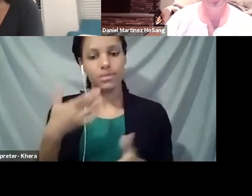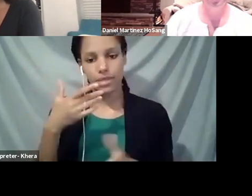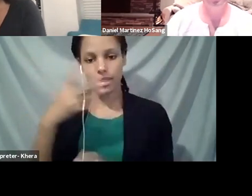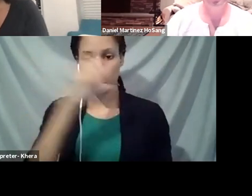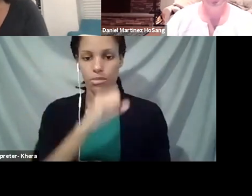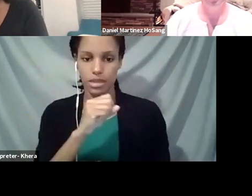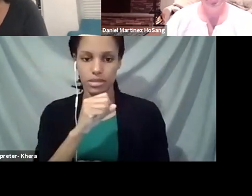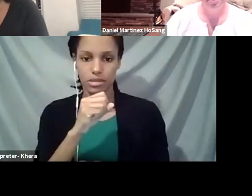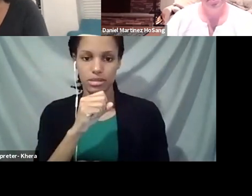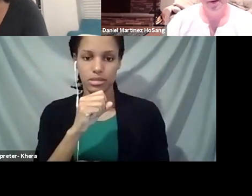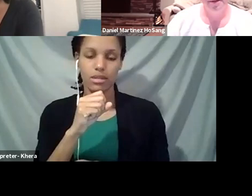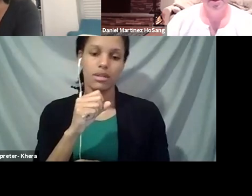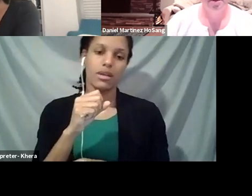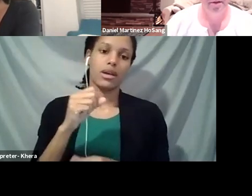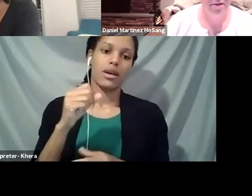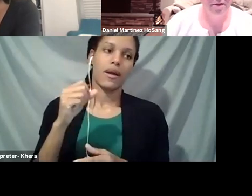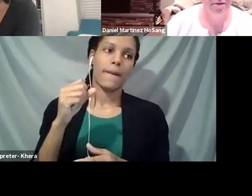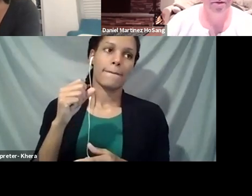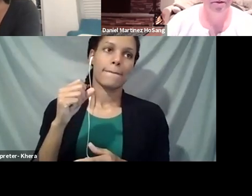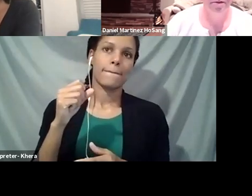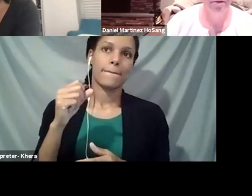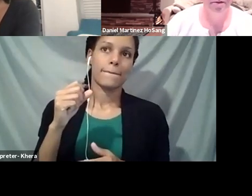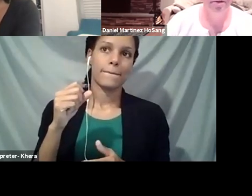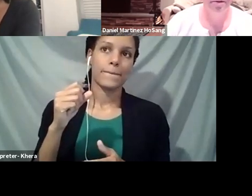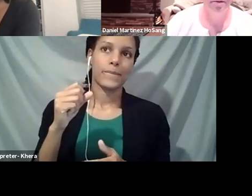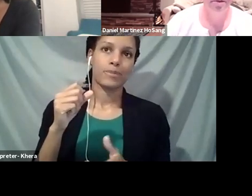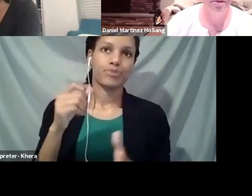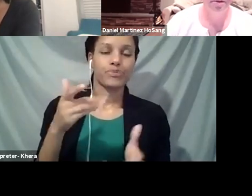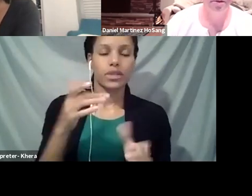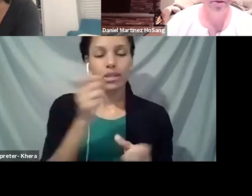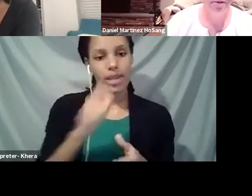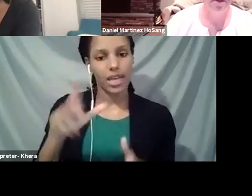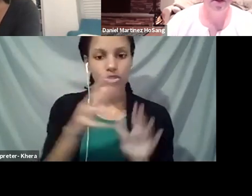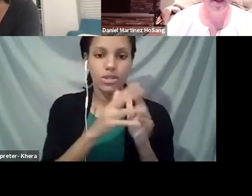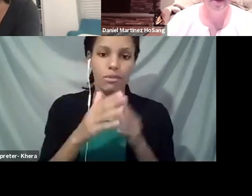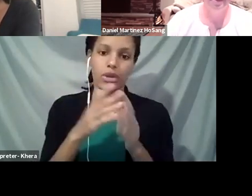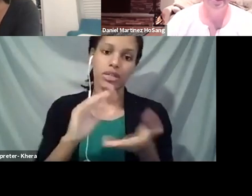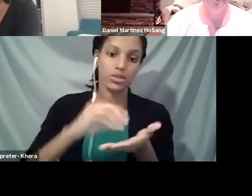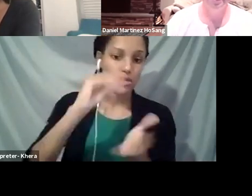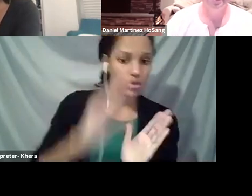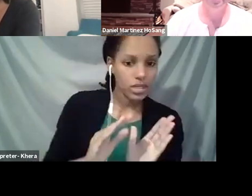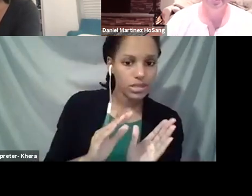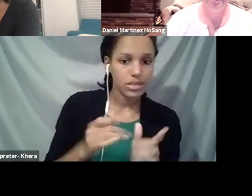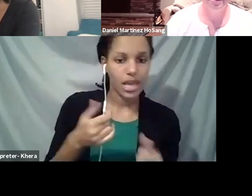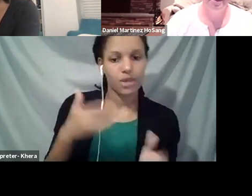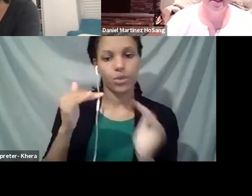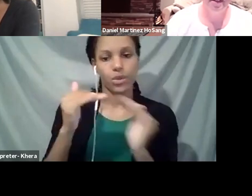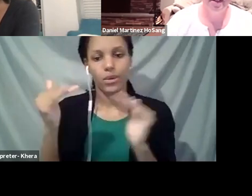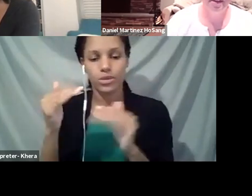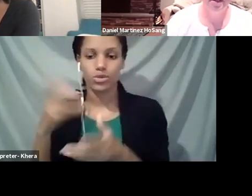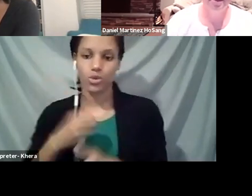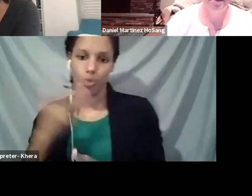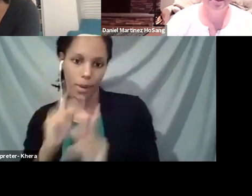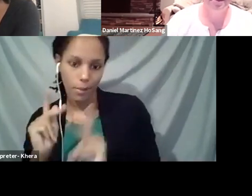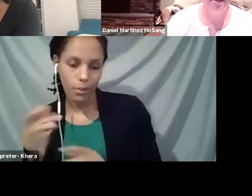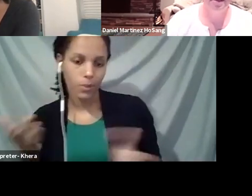status of Asian Americans and equate them to whiteness. So I think to conclude, it is very layered, but